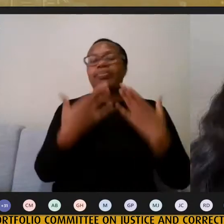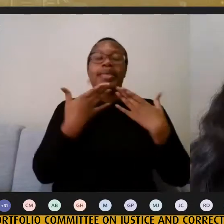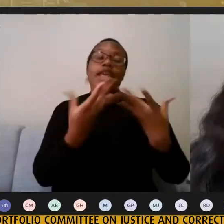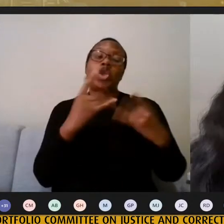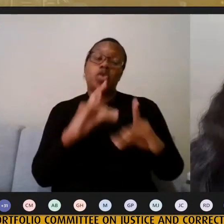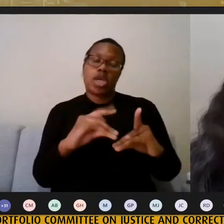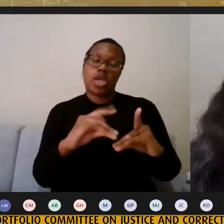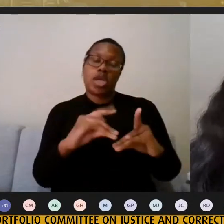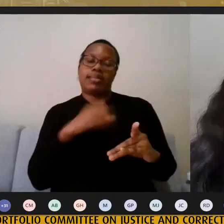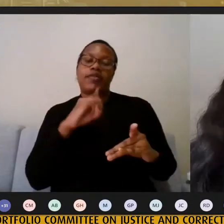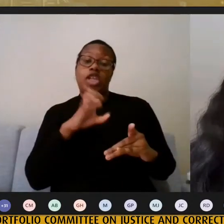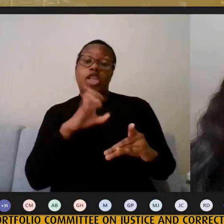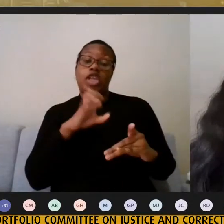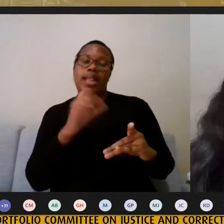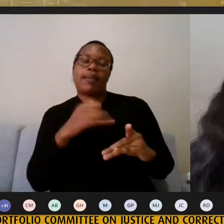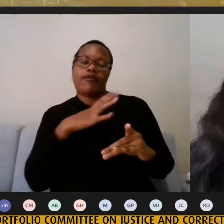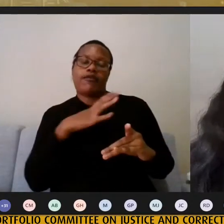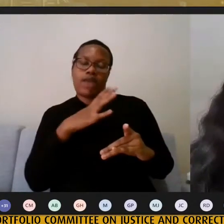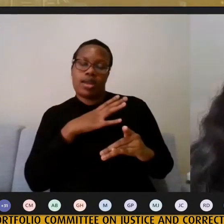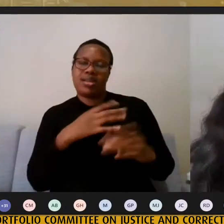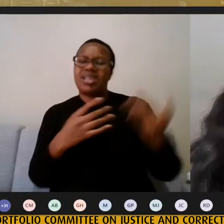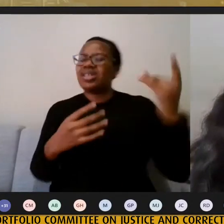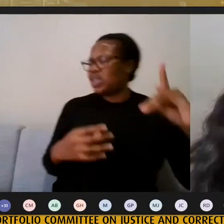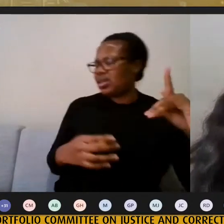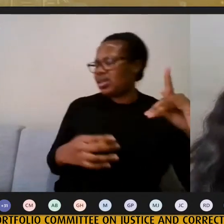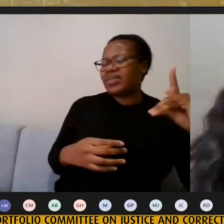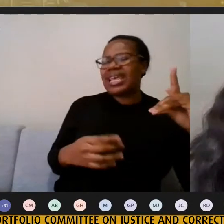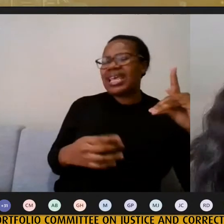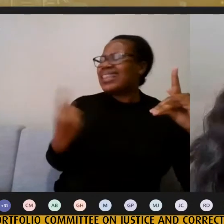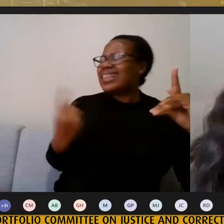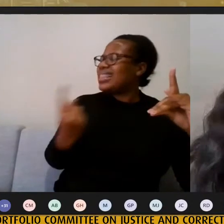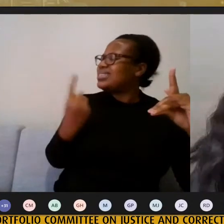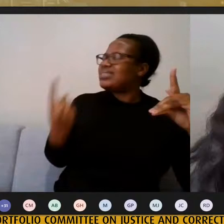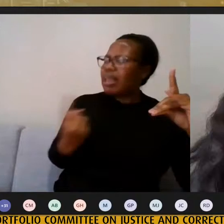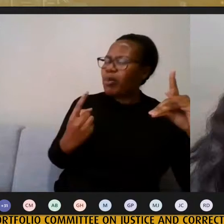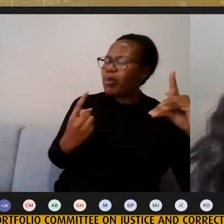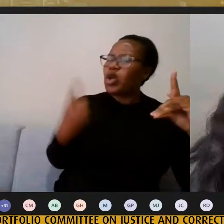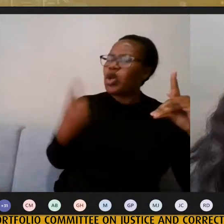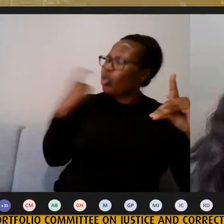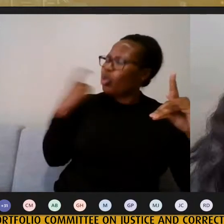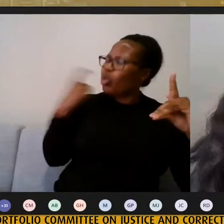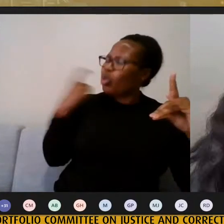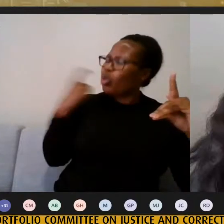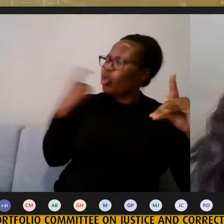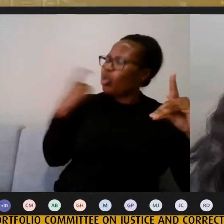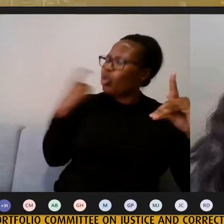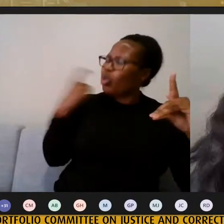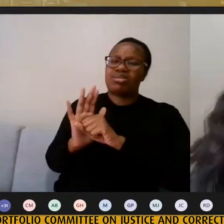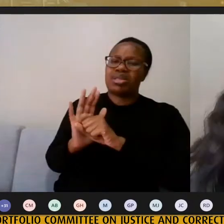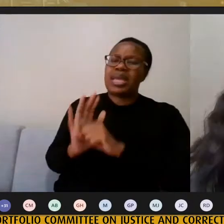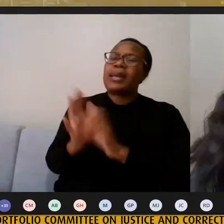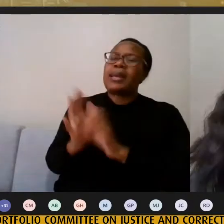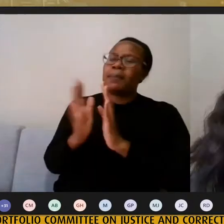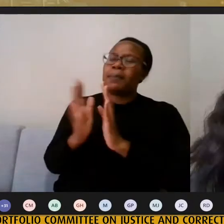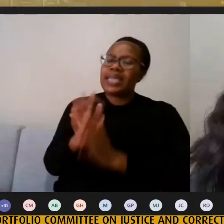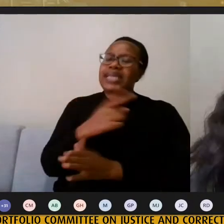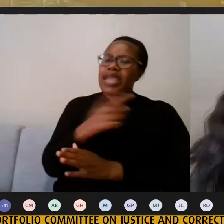okay. Okay, there's a number. Someone is making noise in the background. Could you kindly, everybody, please mute your mic?